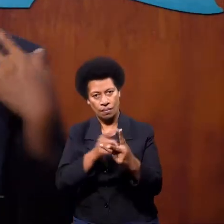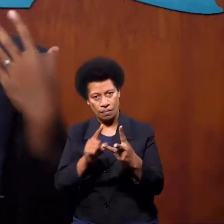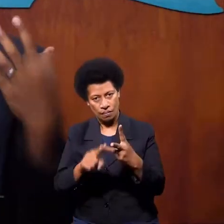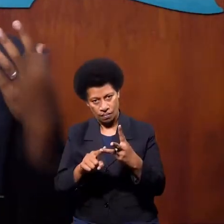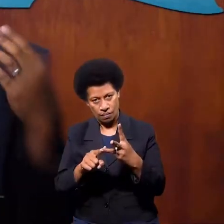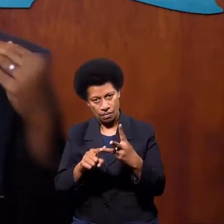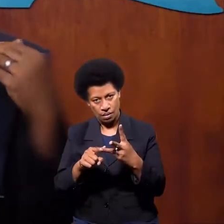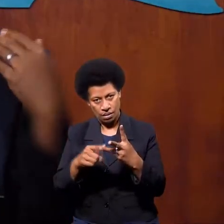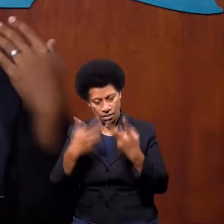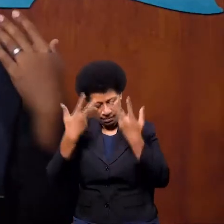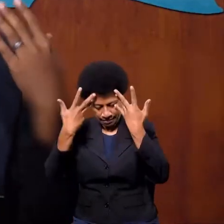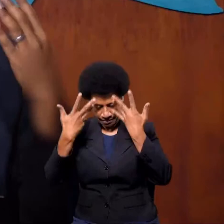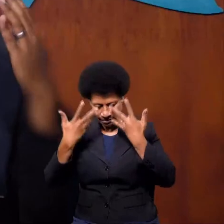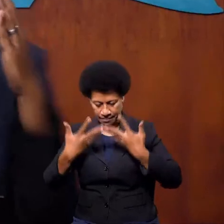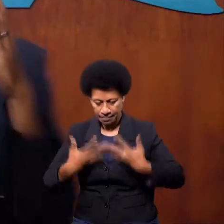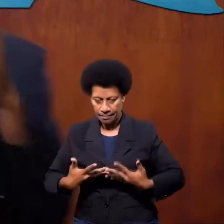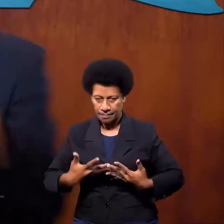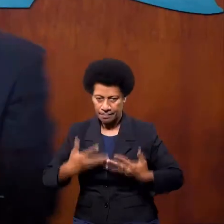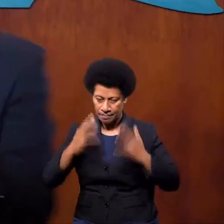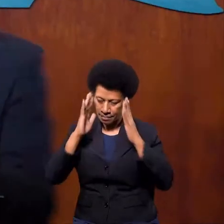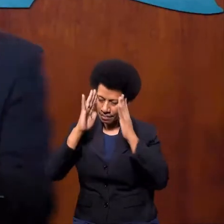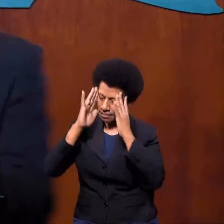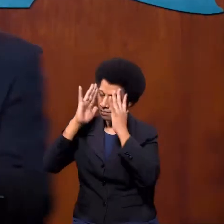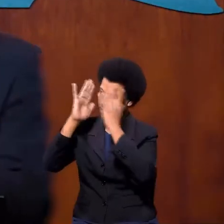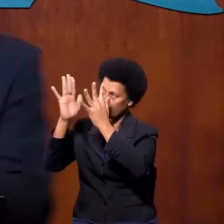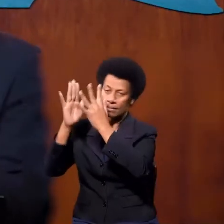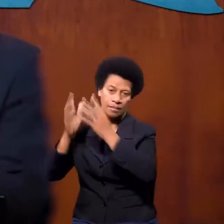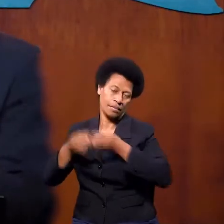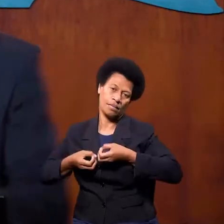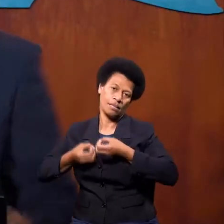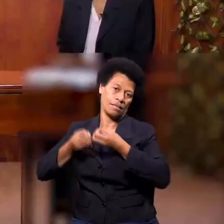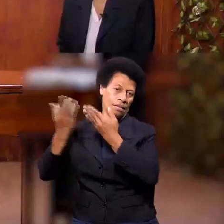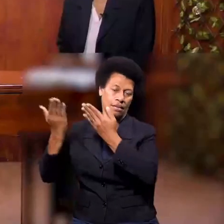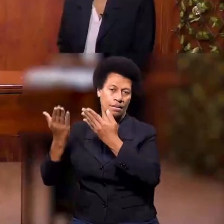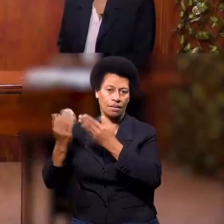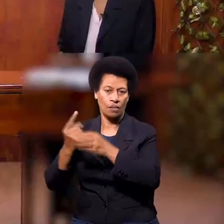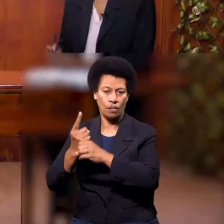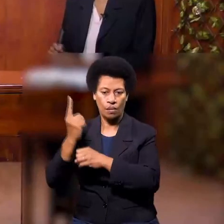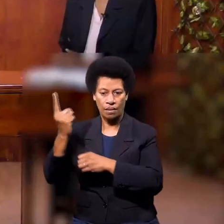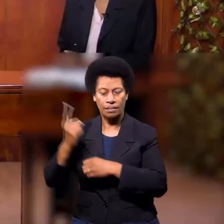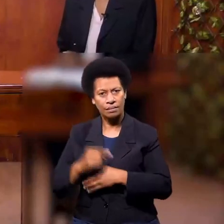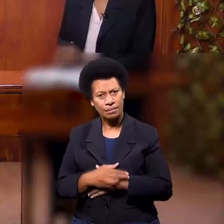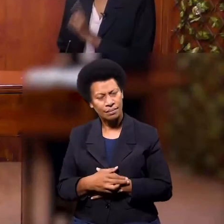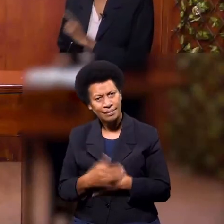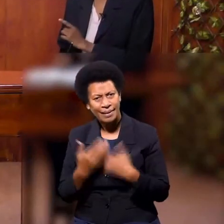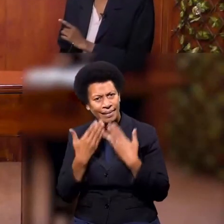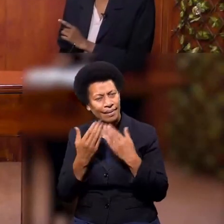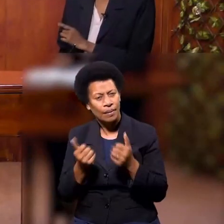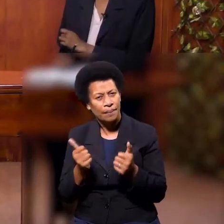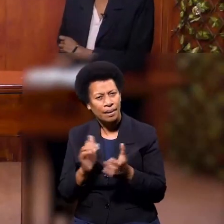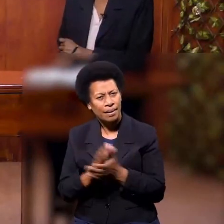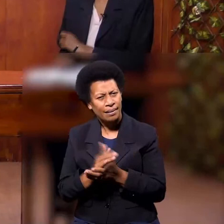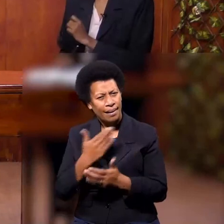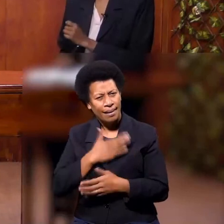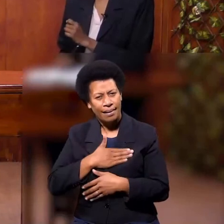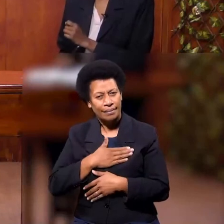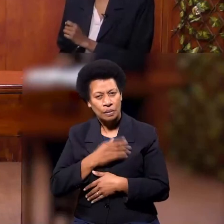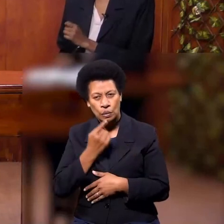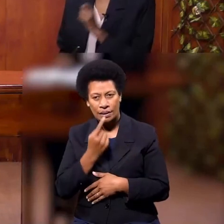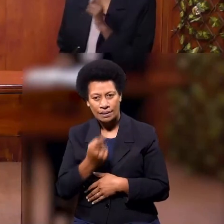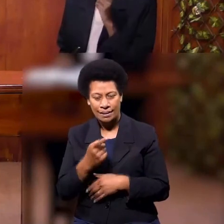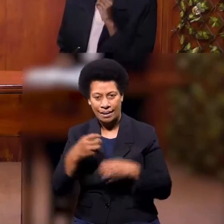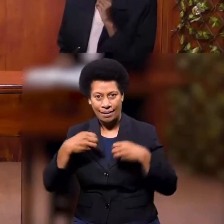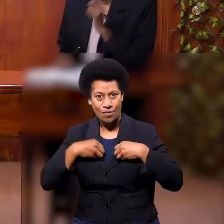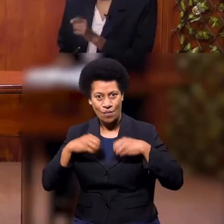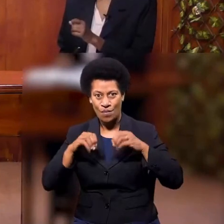your whole strength, is just all of you directed to God. Amen, Thalthala. Man, thank you for that. You know, I like what you